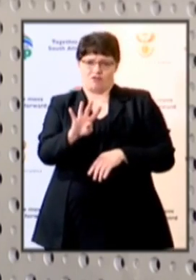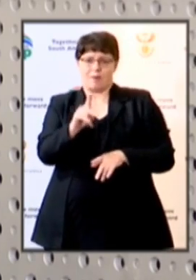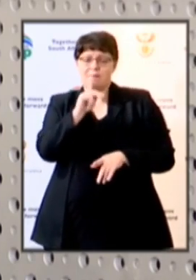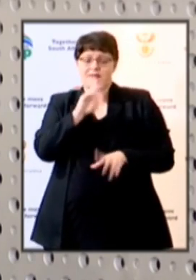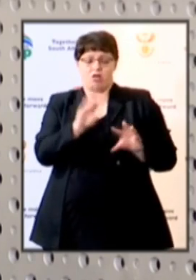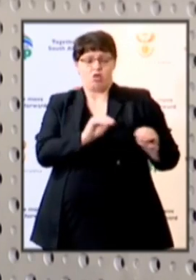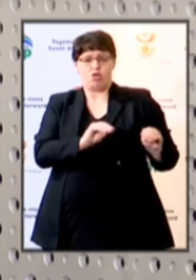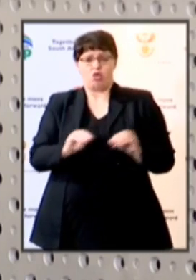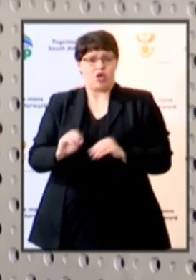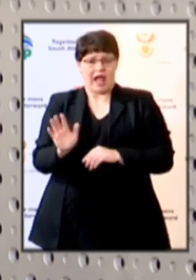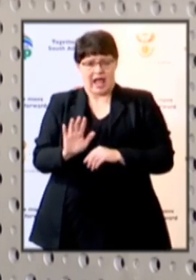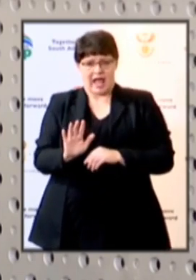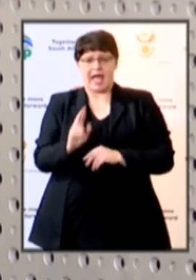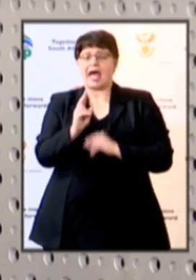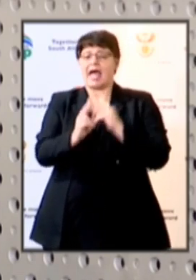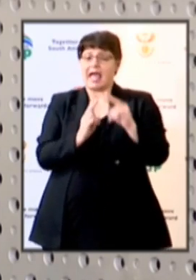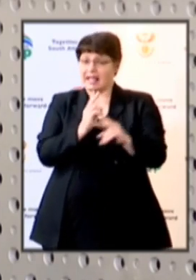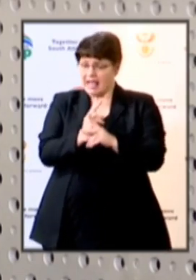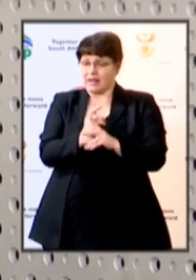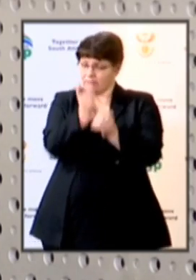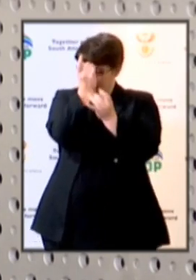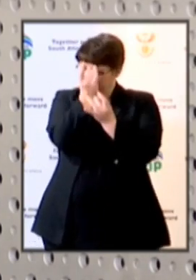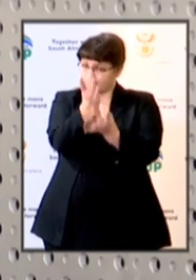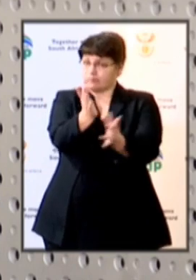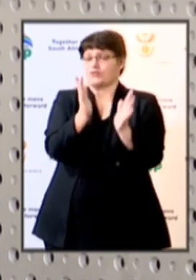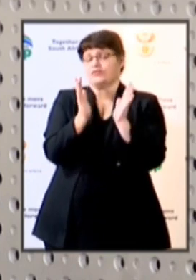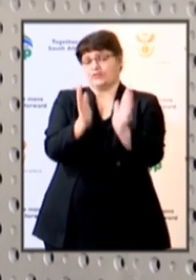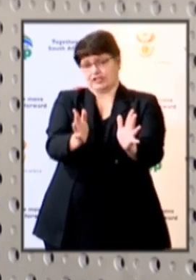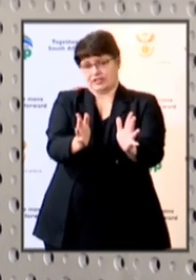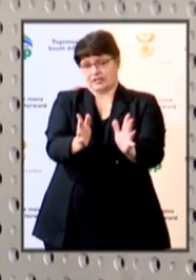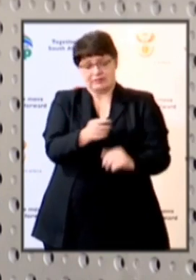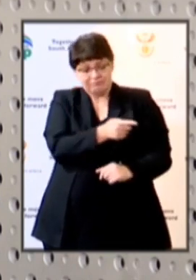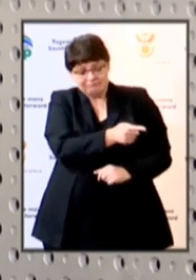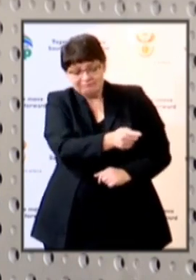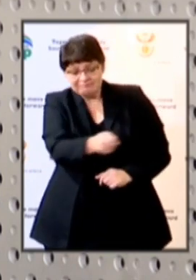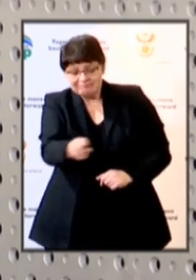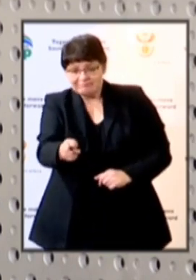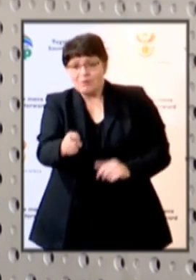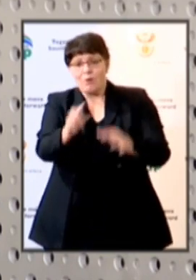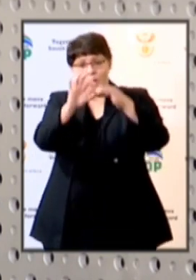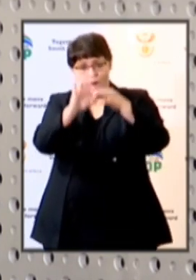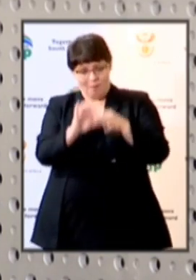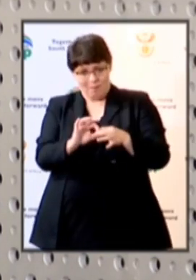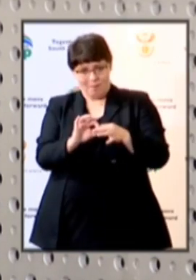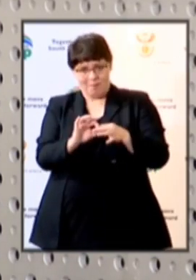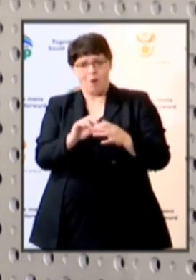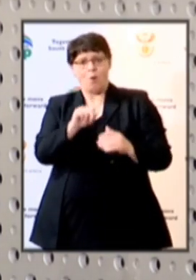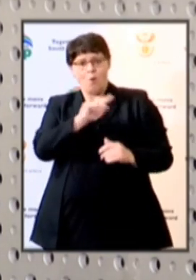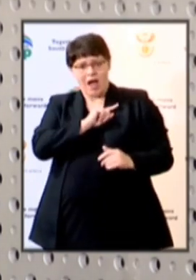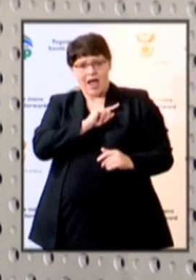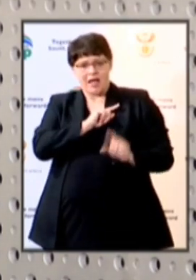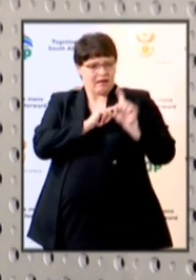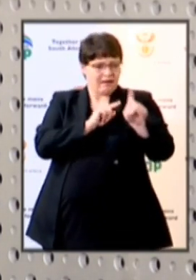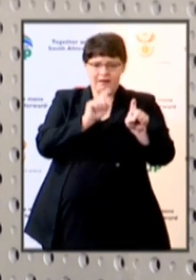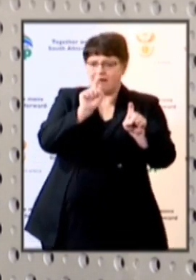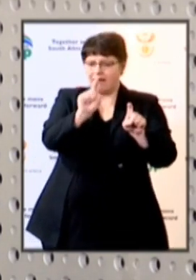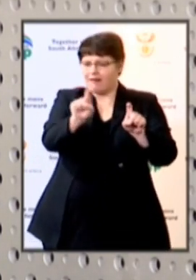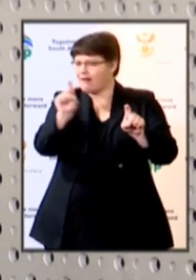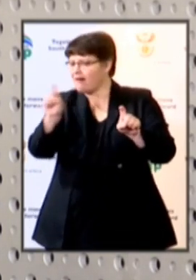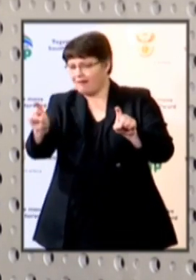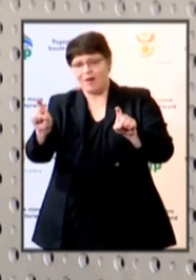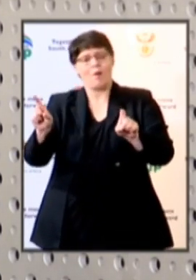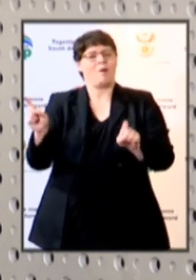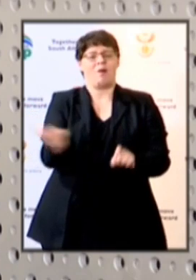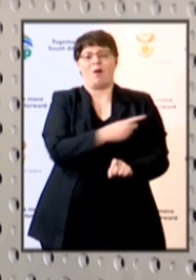ado, again, we have said to people at home, because we would like to reach everybody.